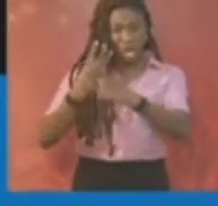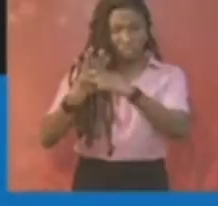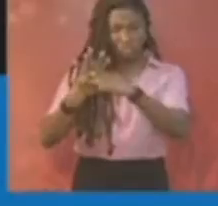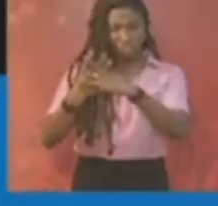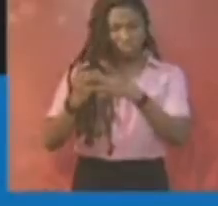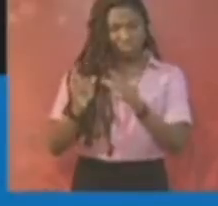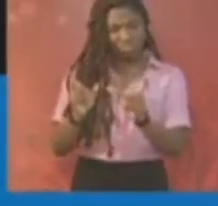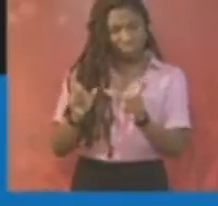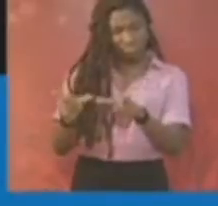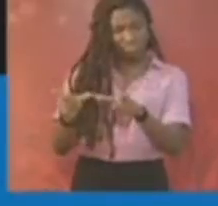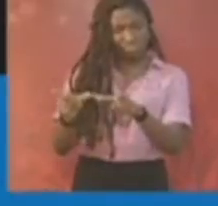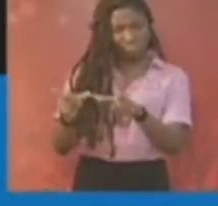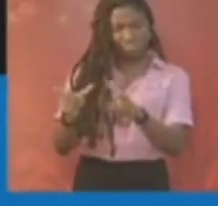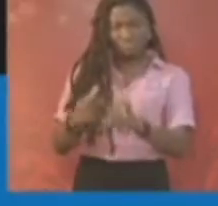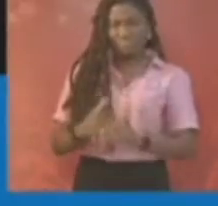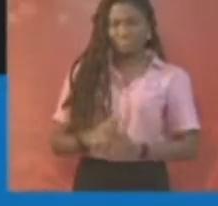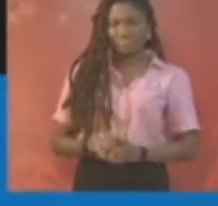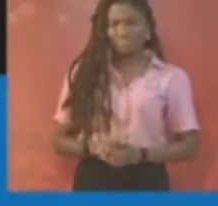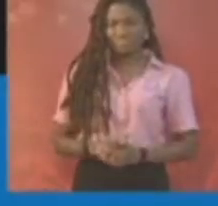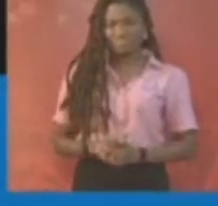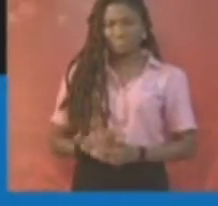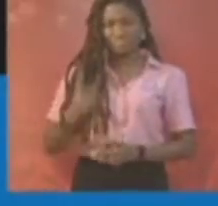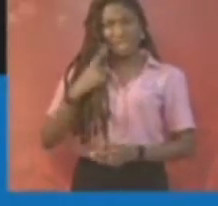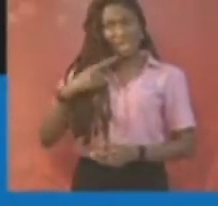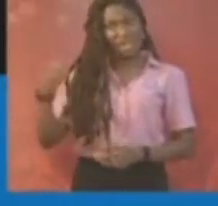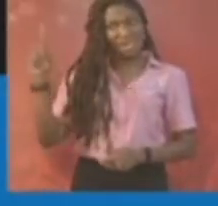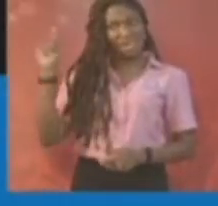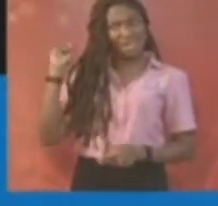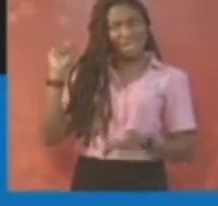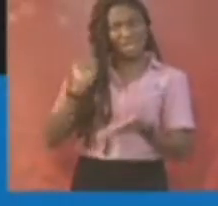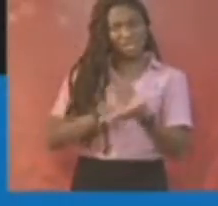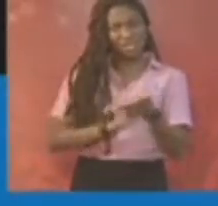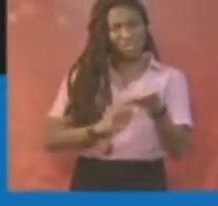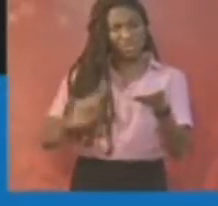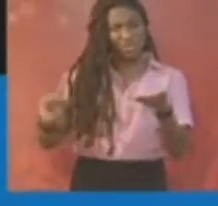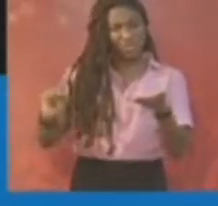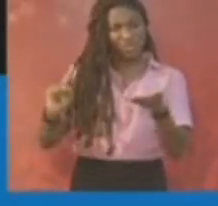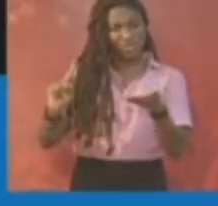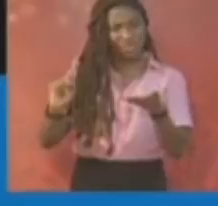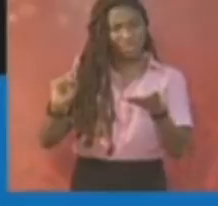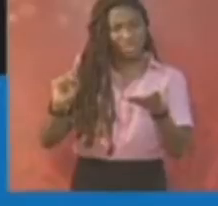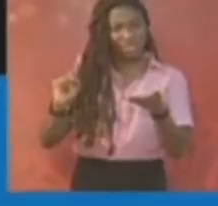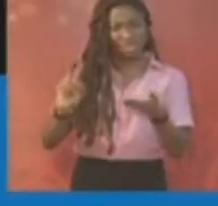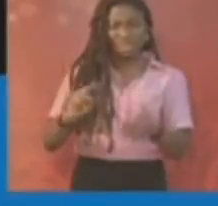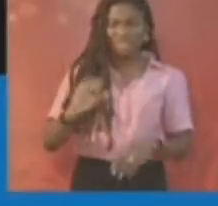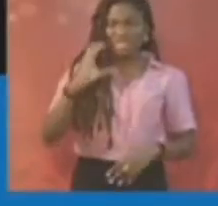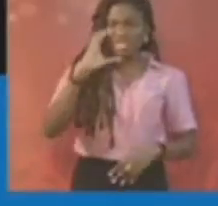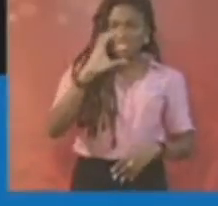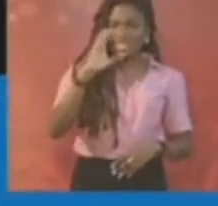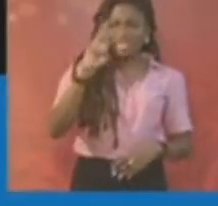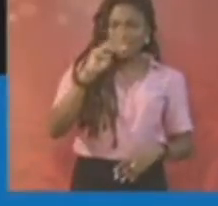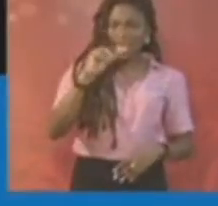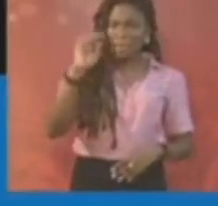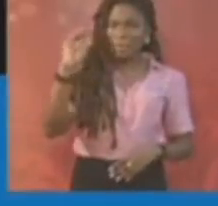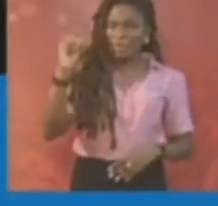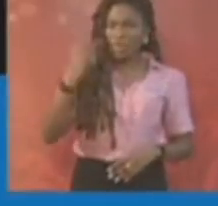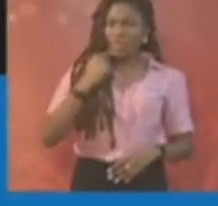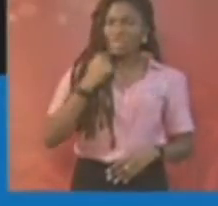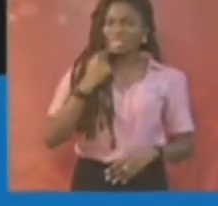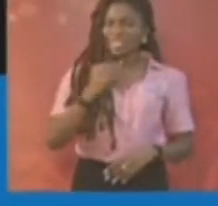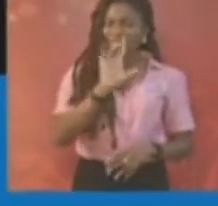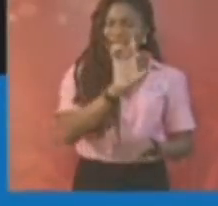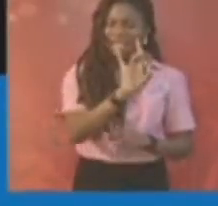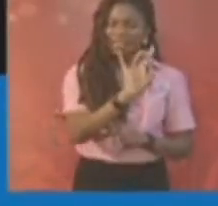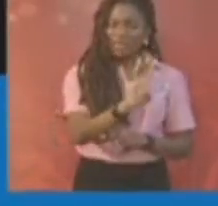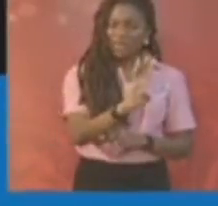quarantine. On last week, on Saturday, the CMO said there were 84, and the press releases that were sent out